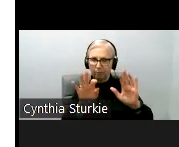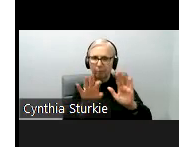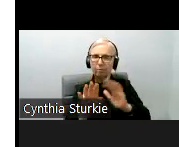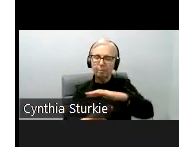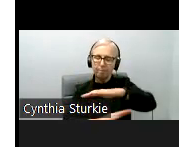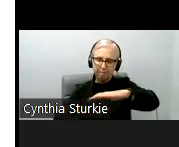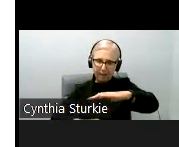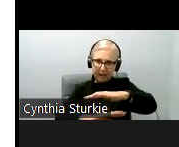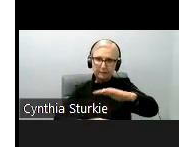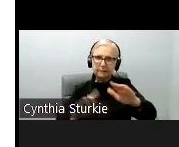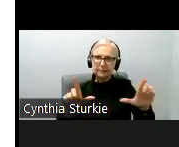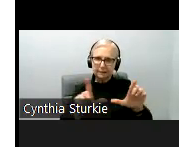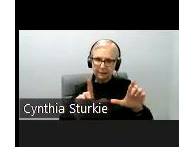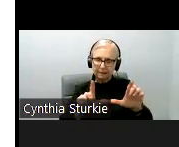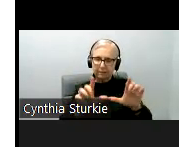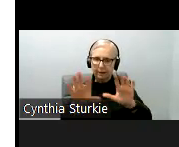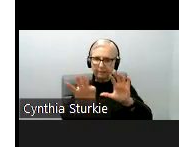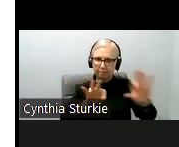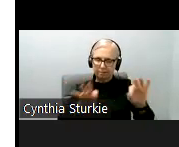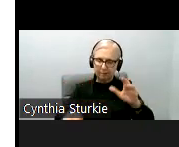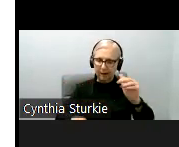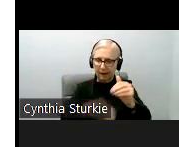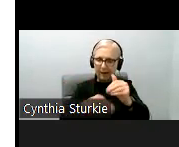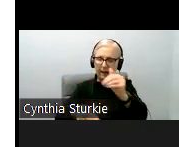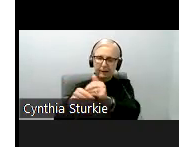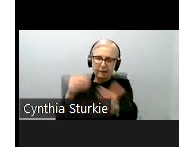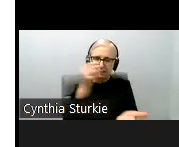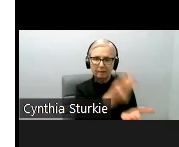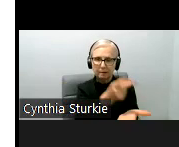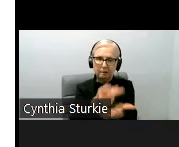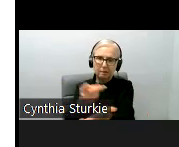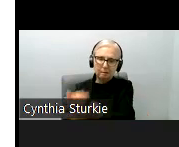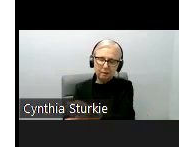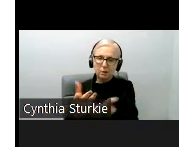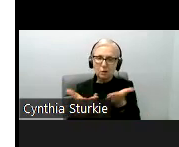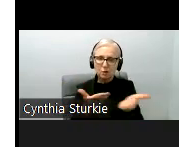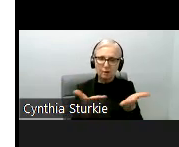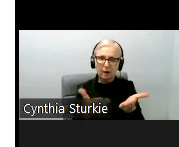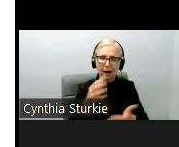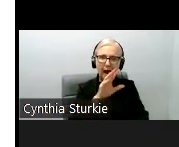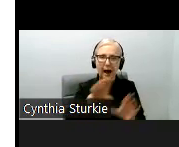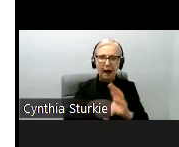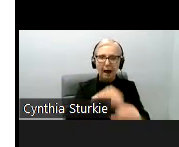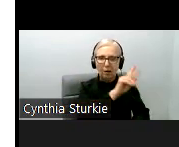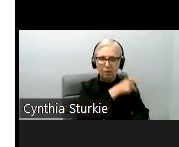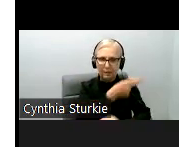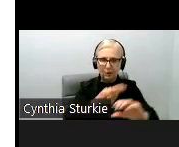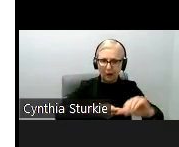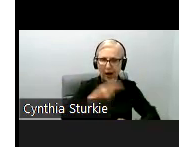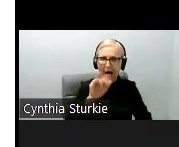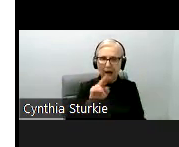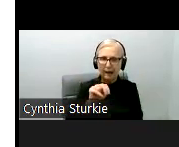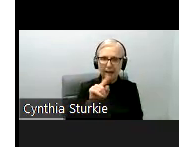base license and then added endorsements. The service type endorsements are outpatient and high intensity